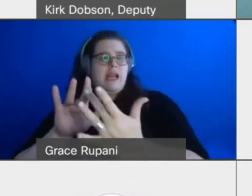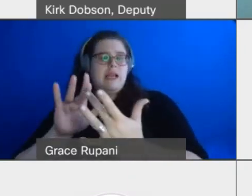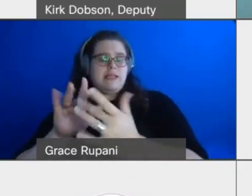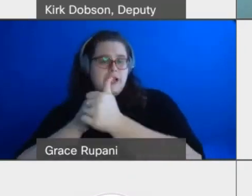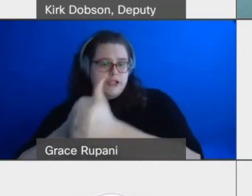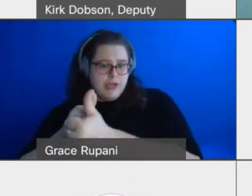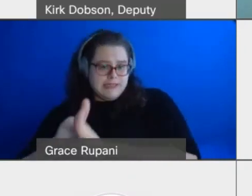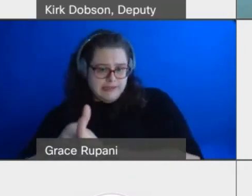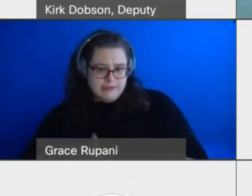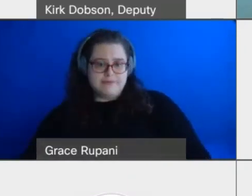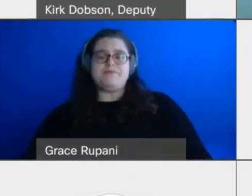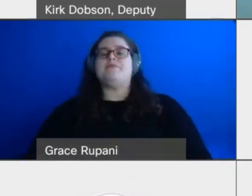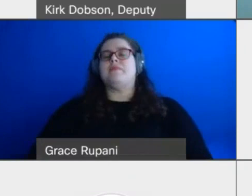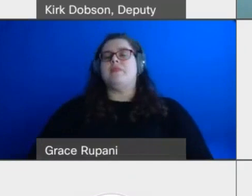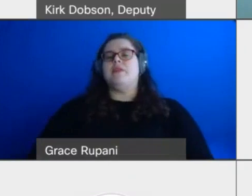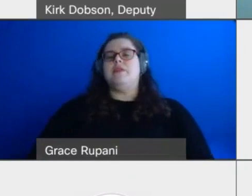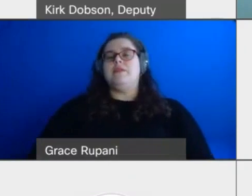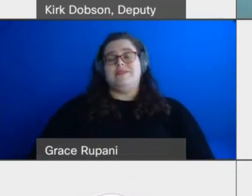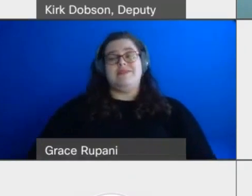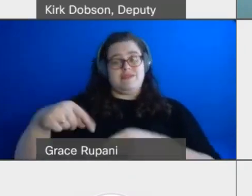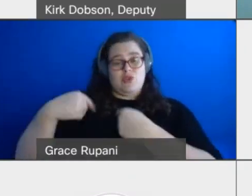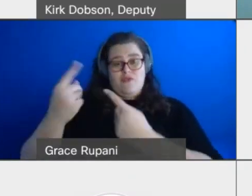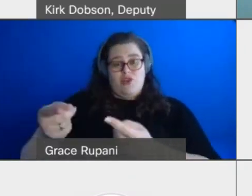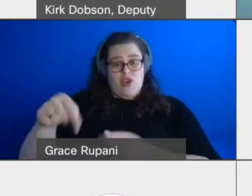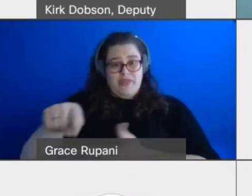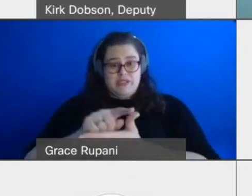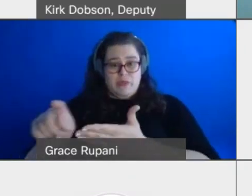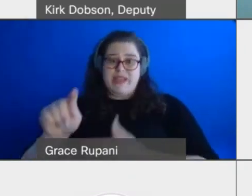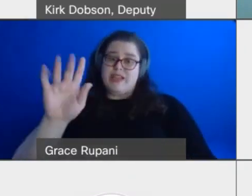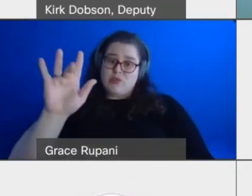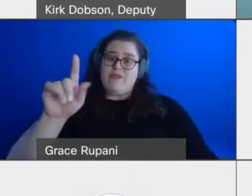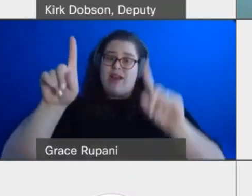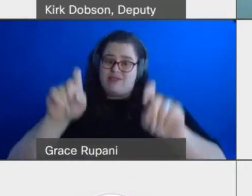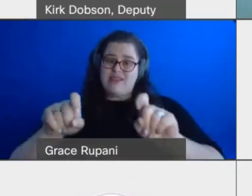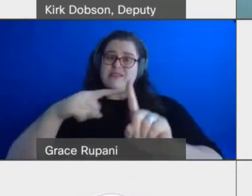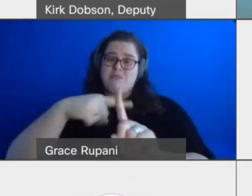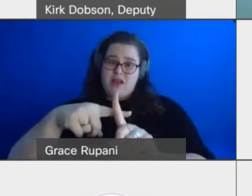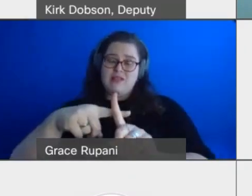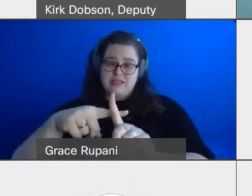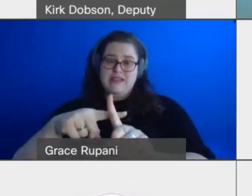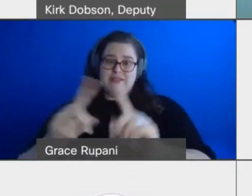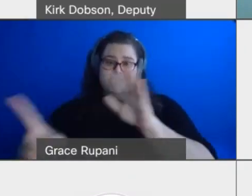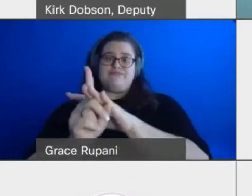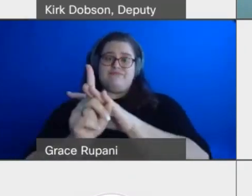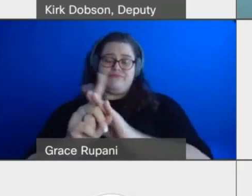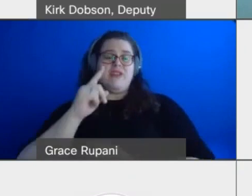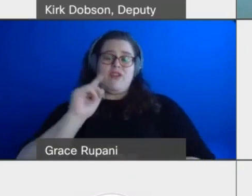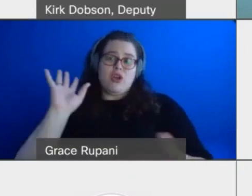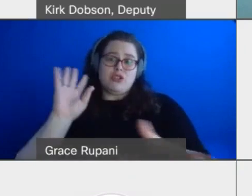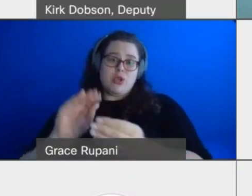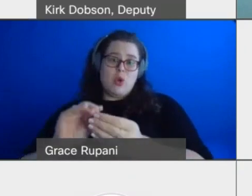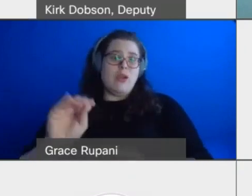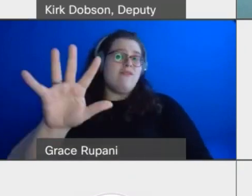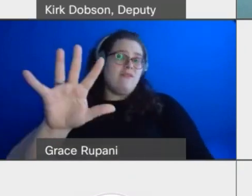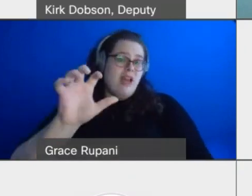25 of whom tested positive in the past week, for a total to date of 575